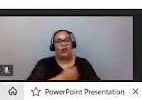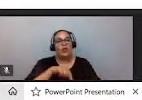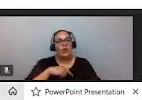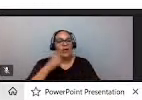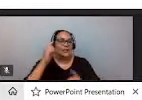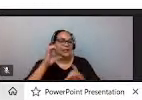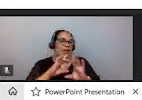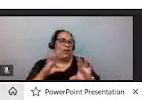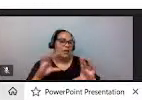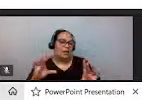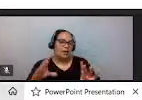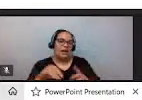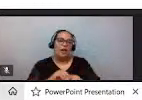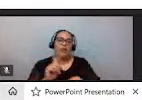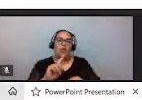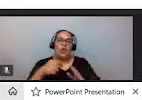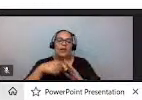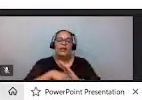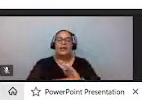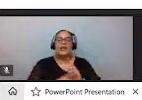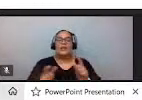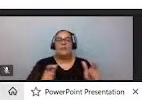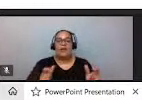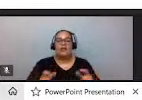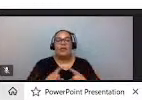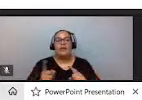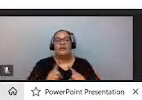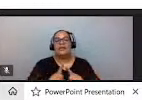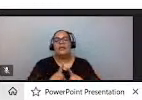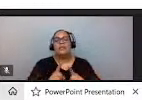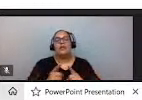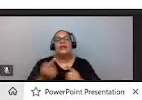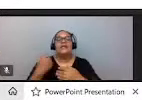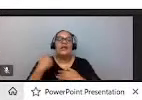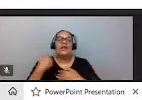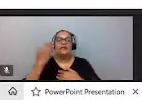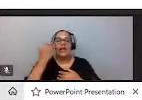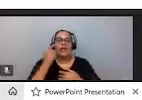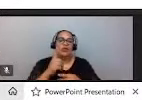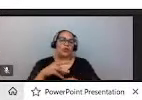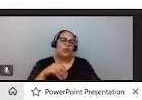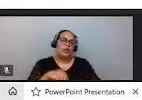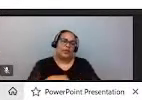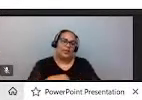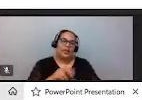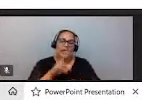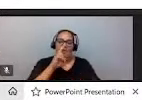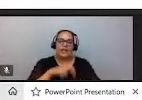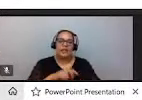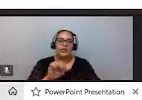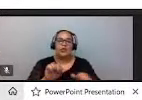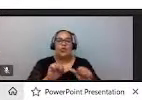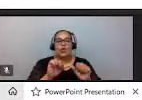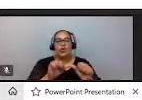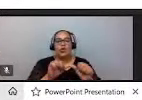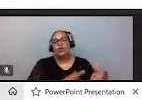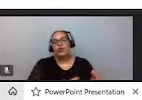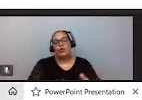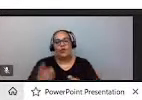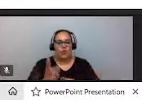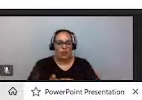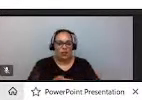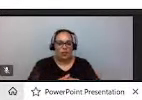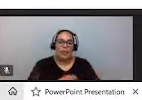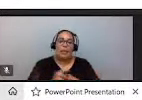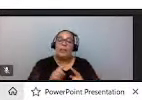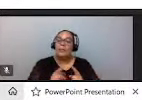understand in terms of depth management but more so over the safety aspect that goes with it and the need to continuously do that